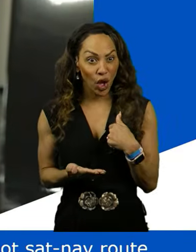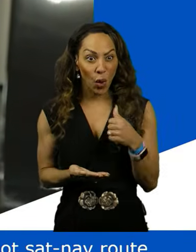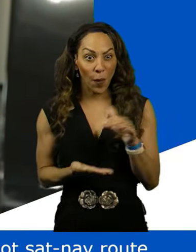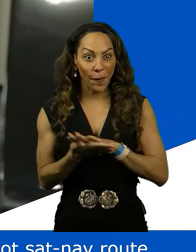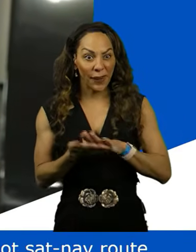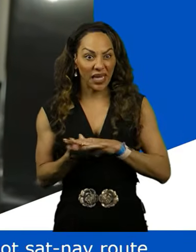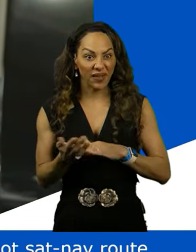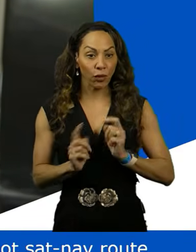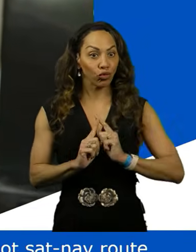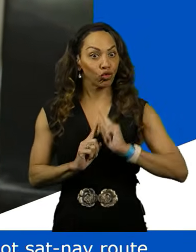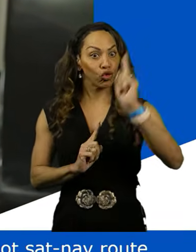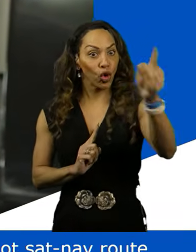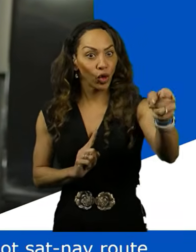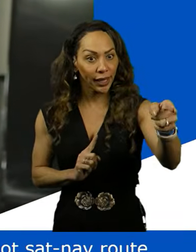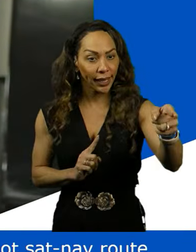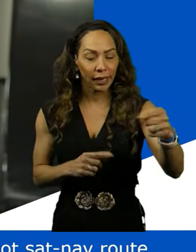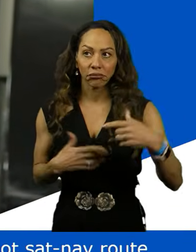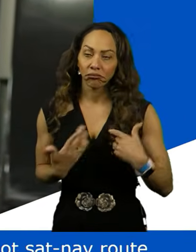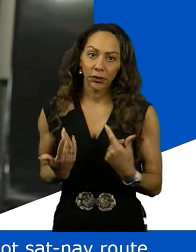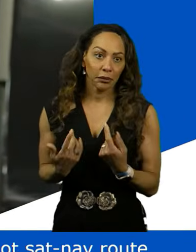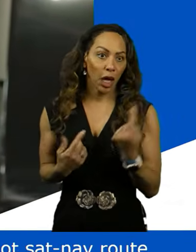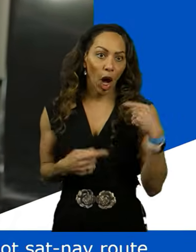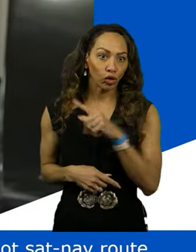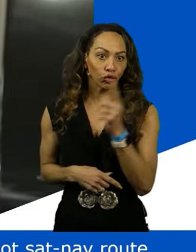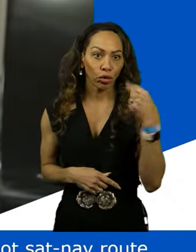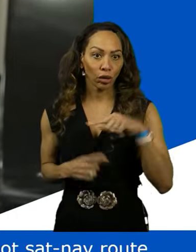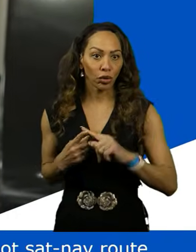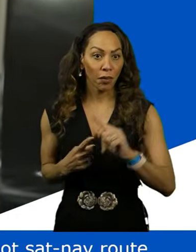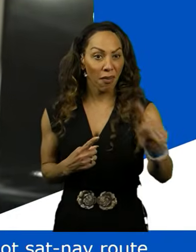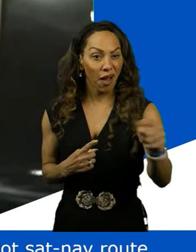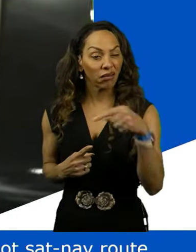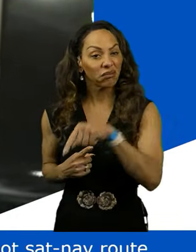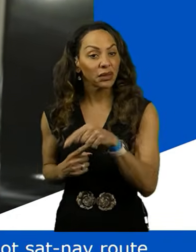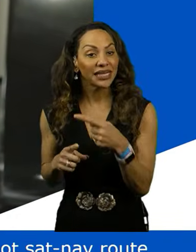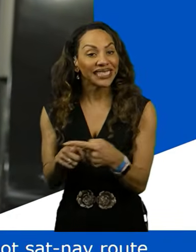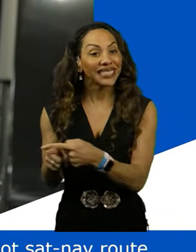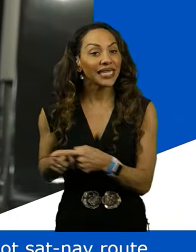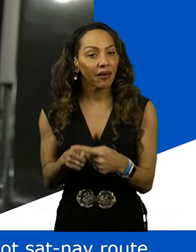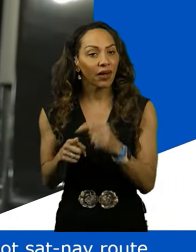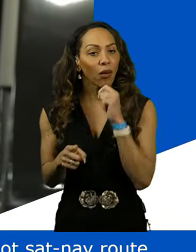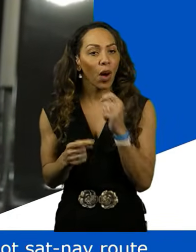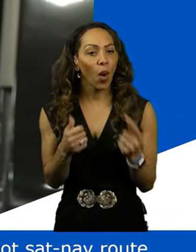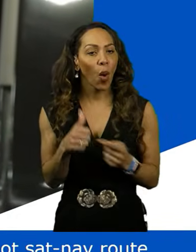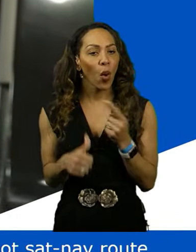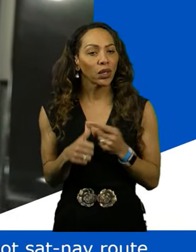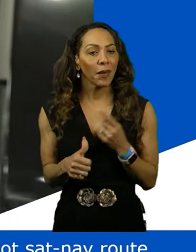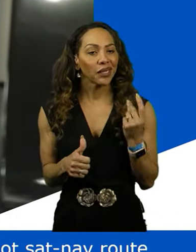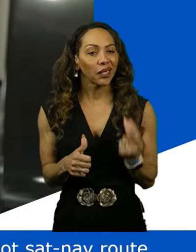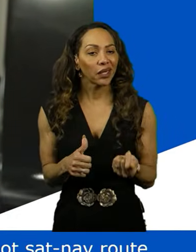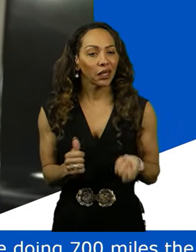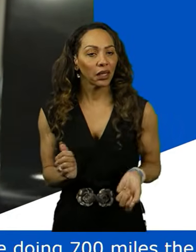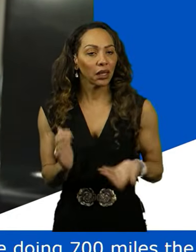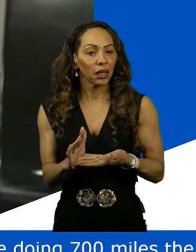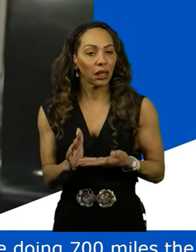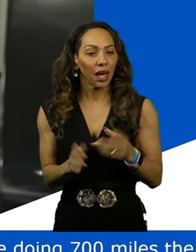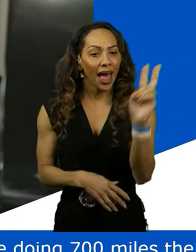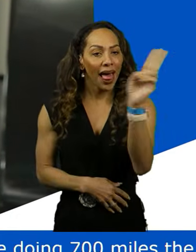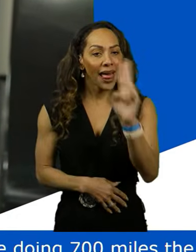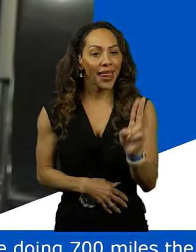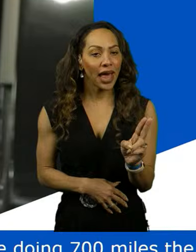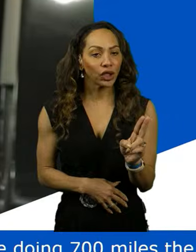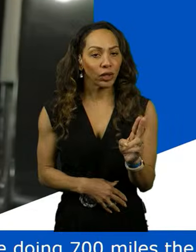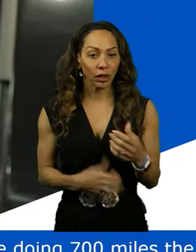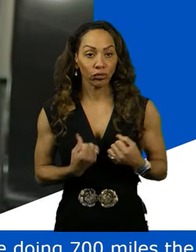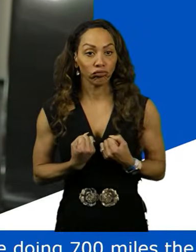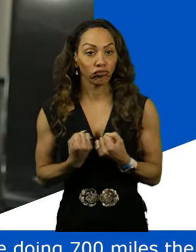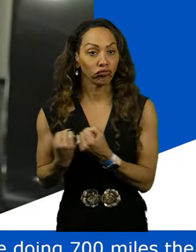that if you're doing a long journey of several hundred miles, the sat-nav will automatically find chargers en route, so you don't have to think about it. You simply